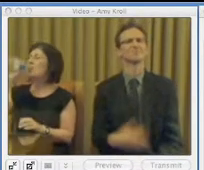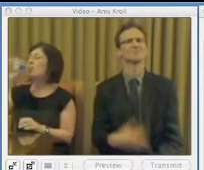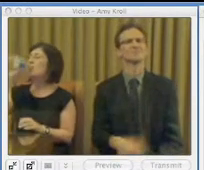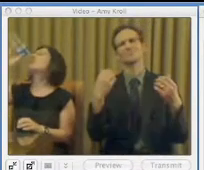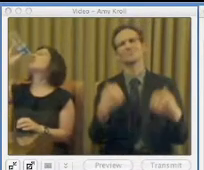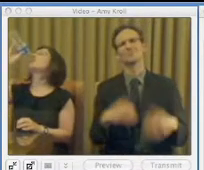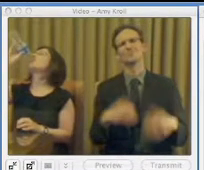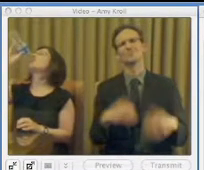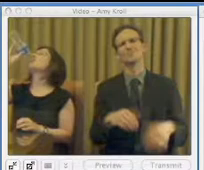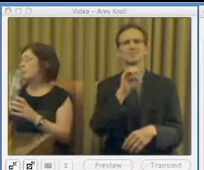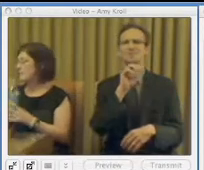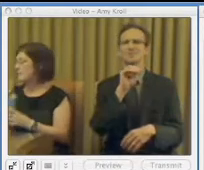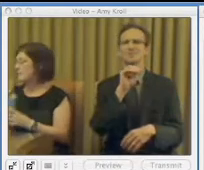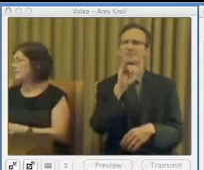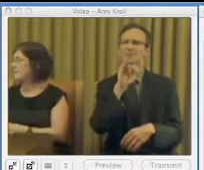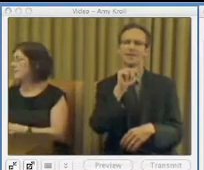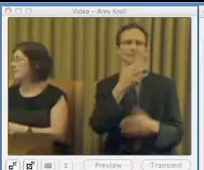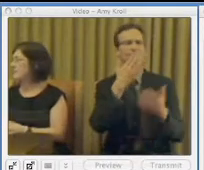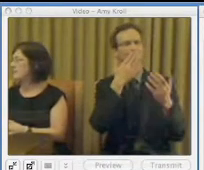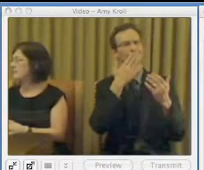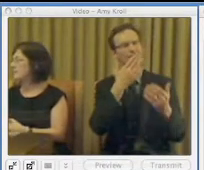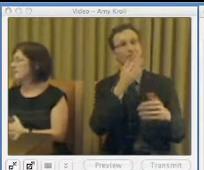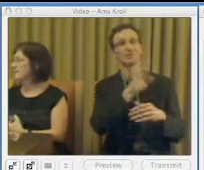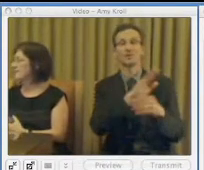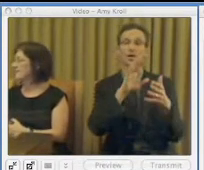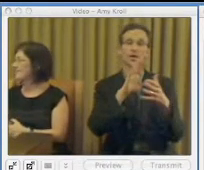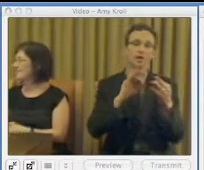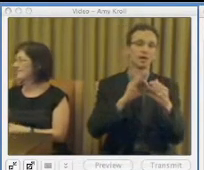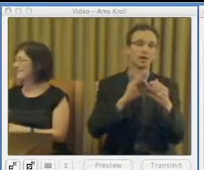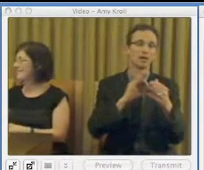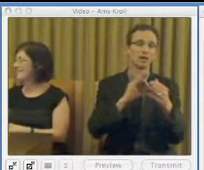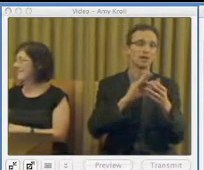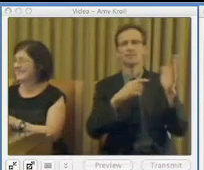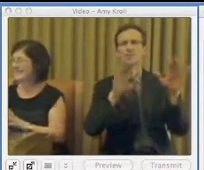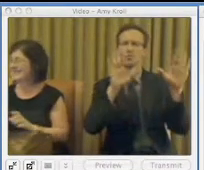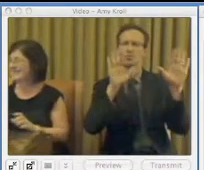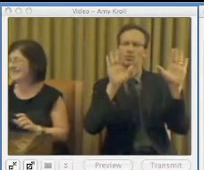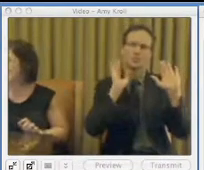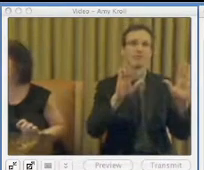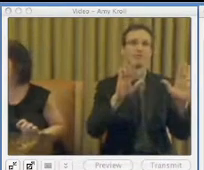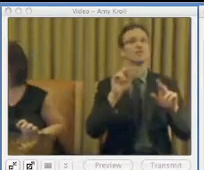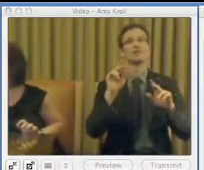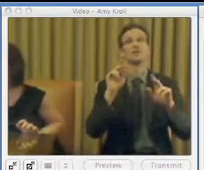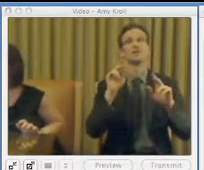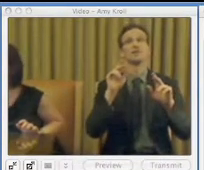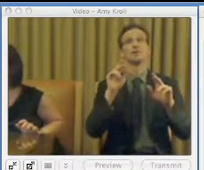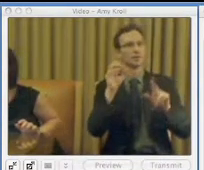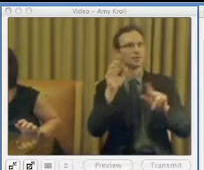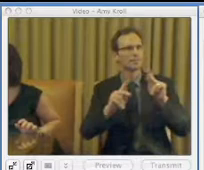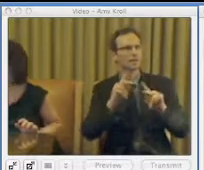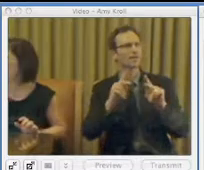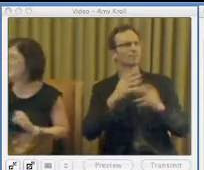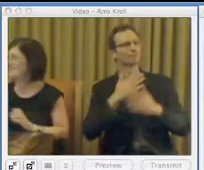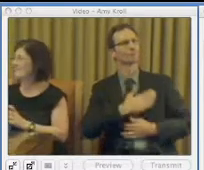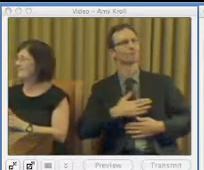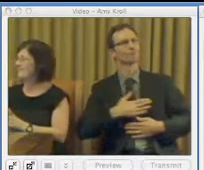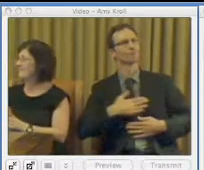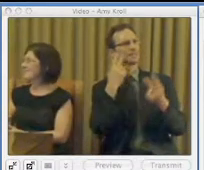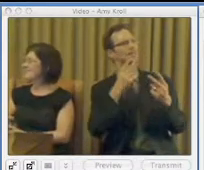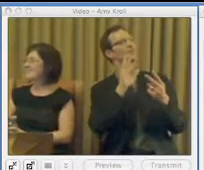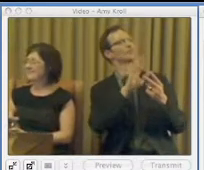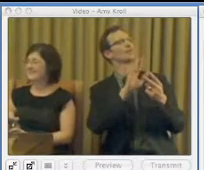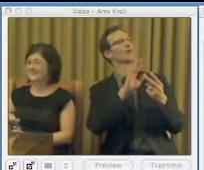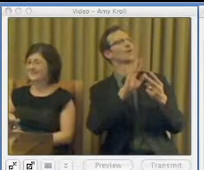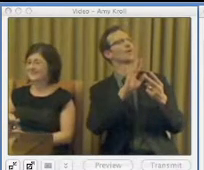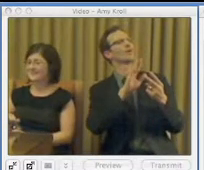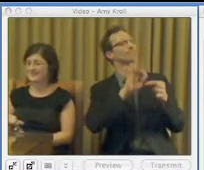Thank you so much, Jemina. That was a fabulous webinar, and people have so, so enjoyed your translation of the research and what